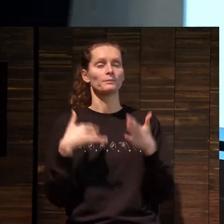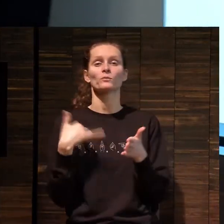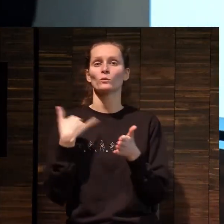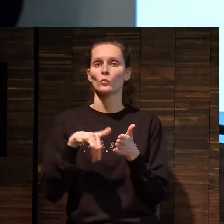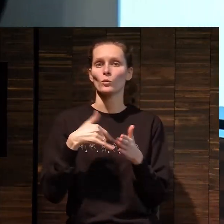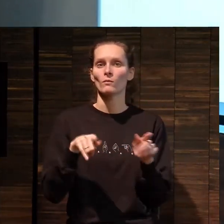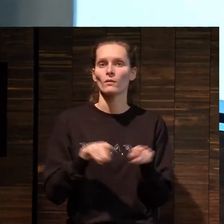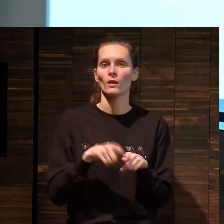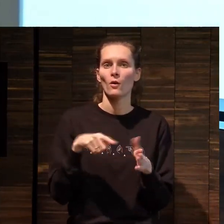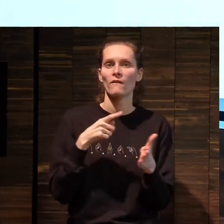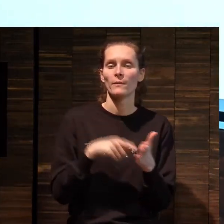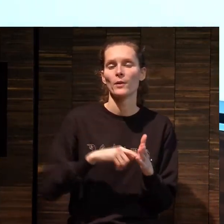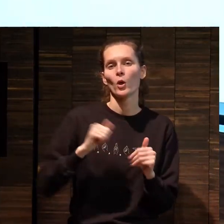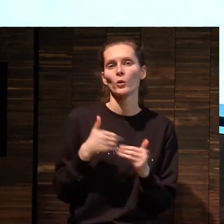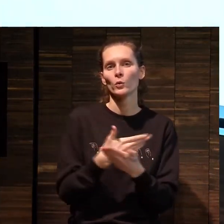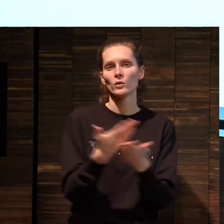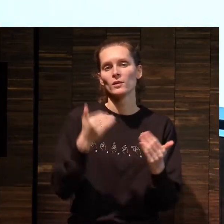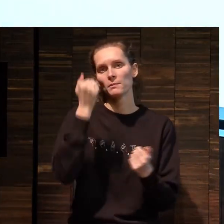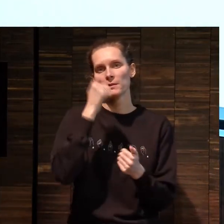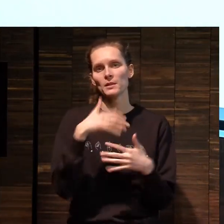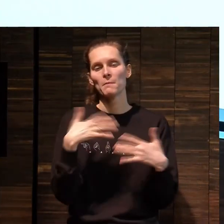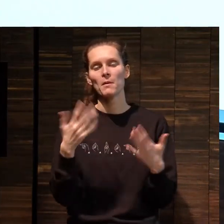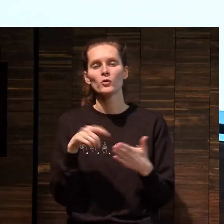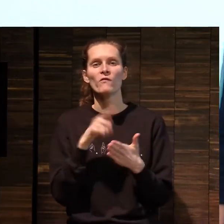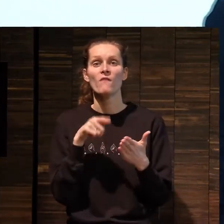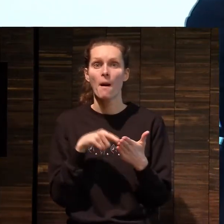from YouTube. So here is a question from YouTube.